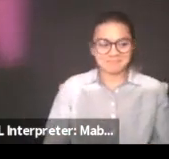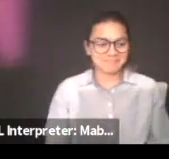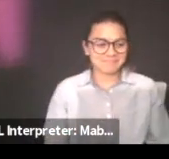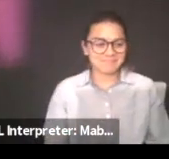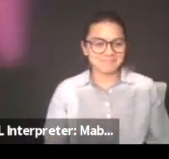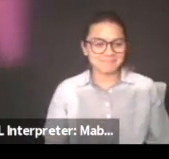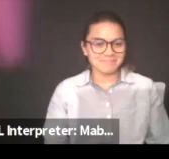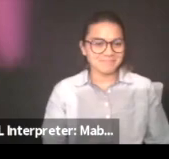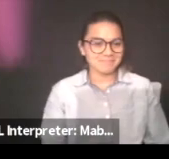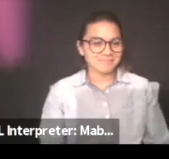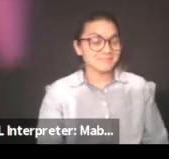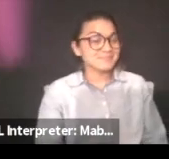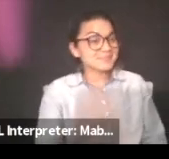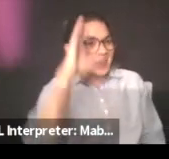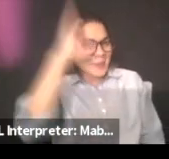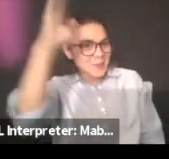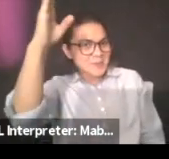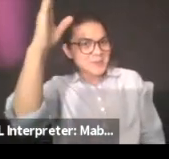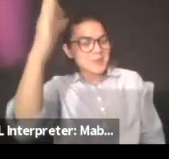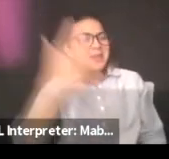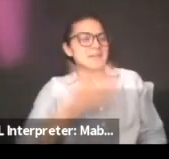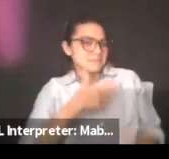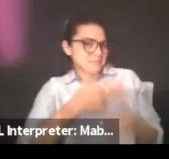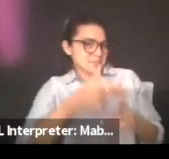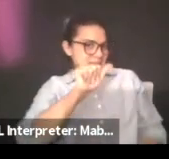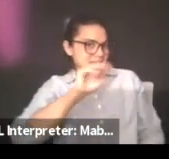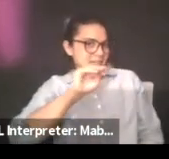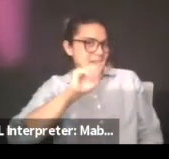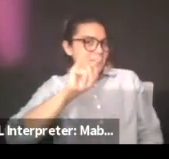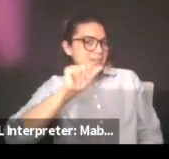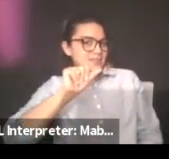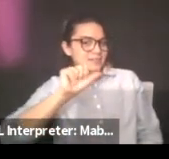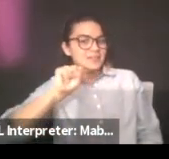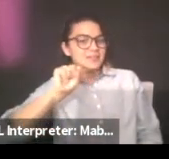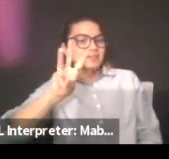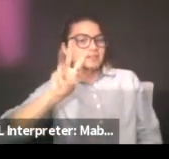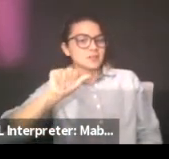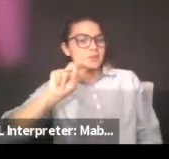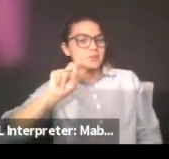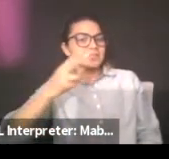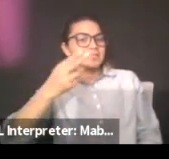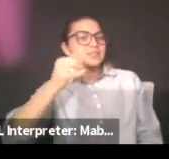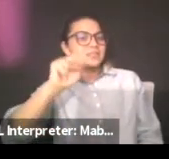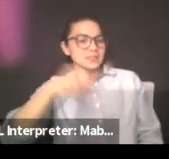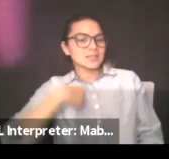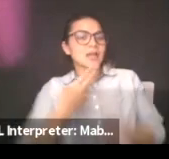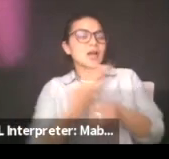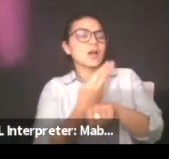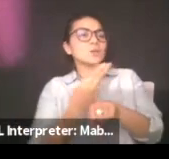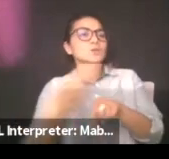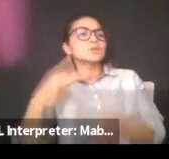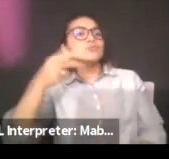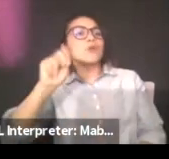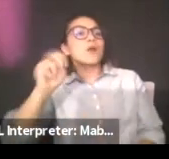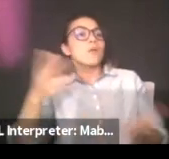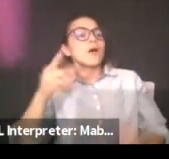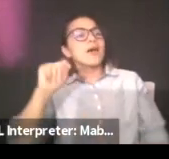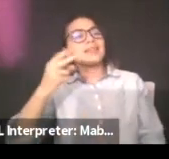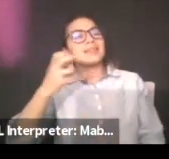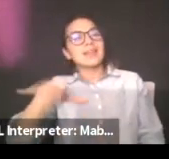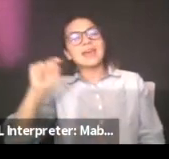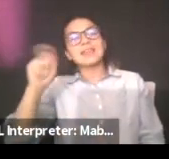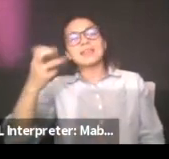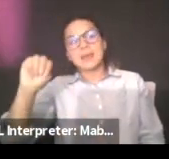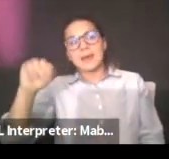Hi, everyone. My name is Amita Swadhin. I use they and them pronouns. I identify as a